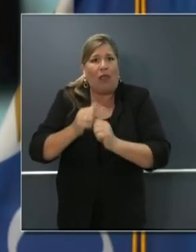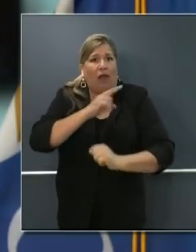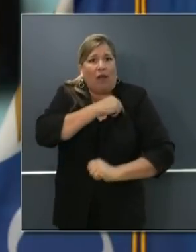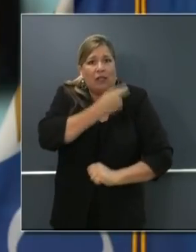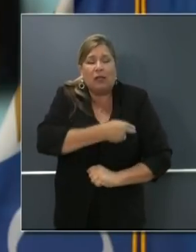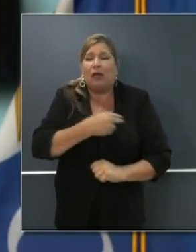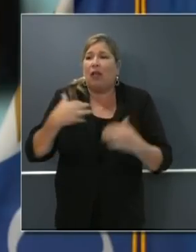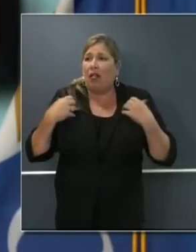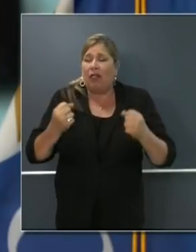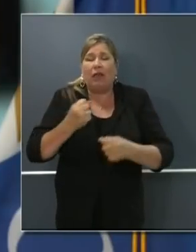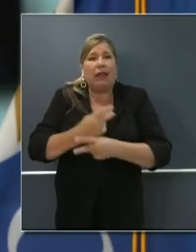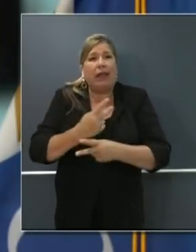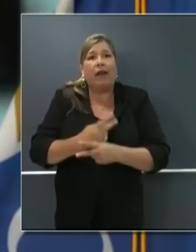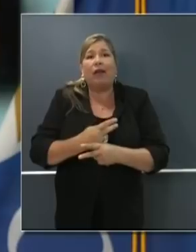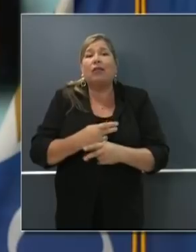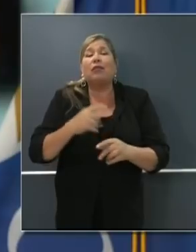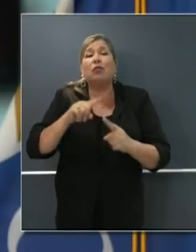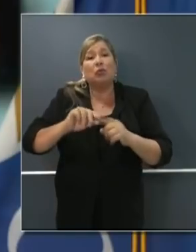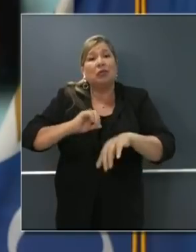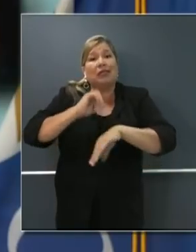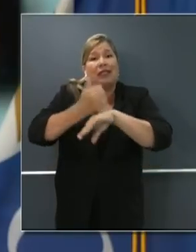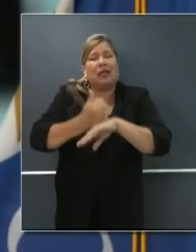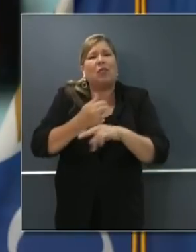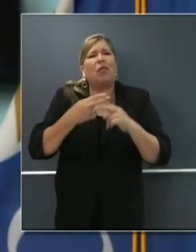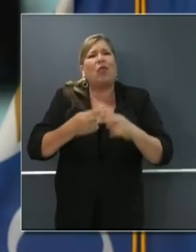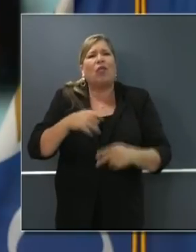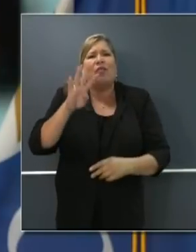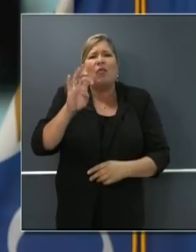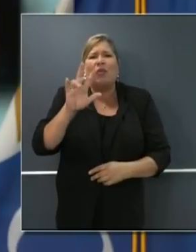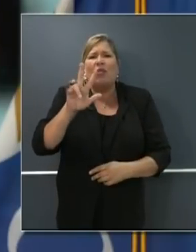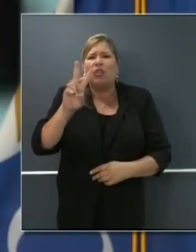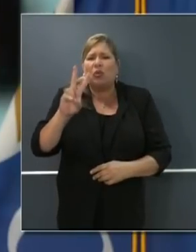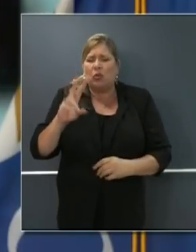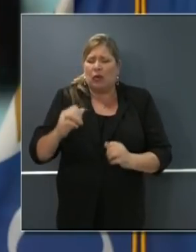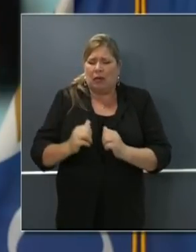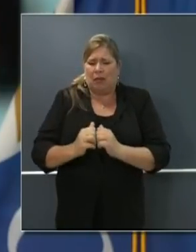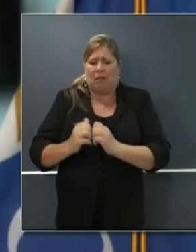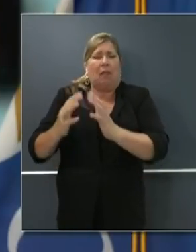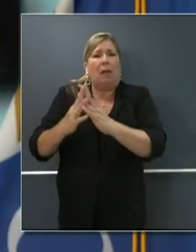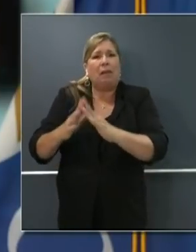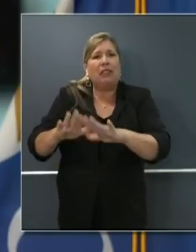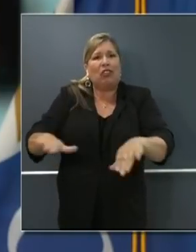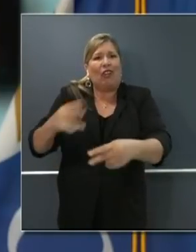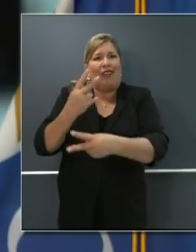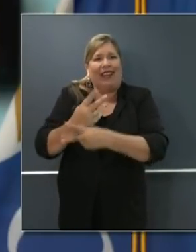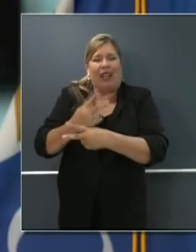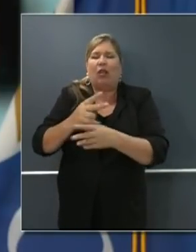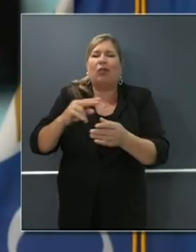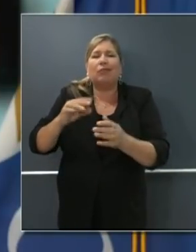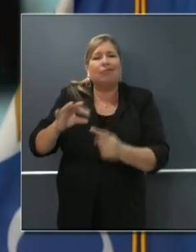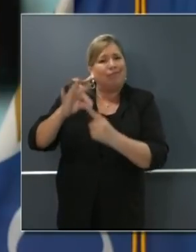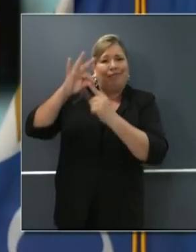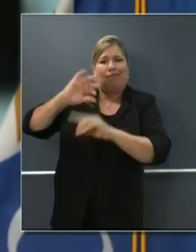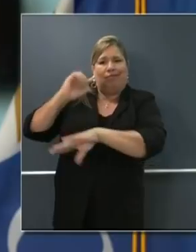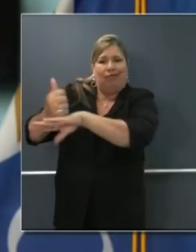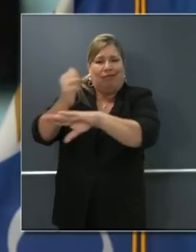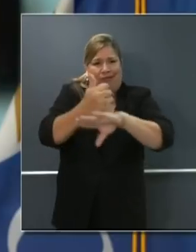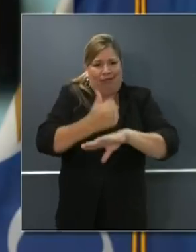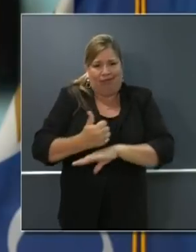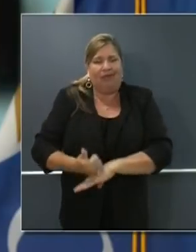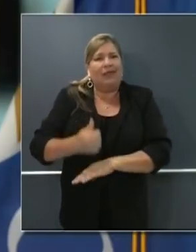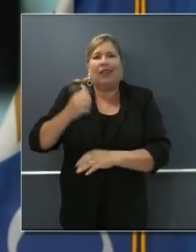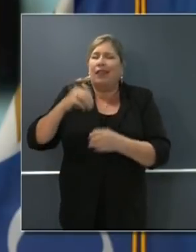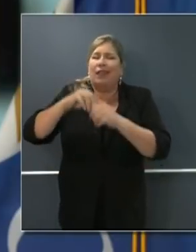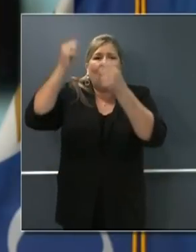with others to put 432 pop-up child care facilities very strategically placed all throughout the state of